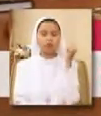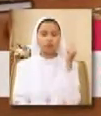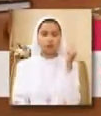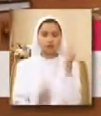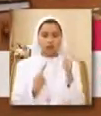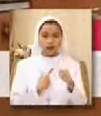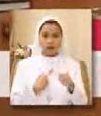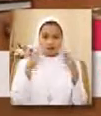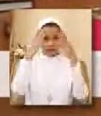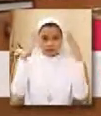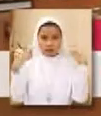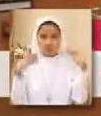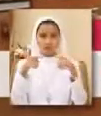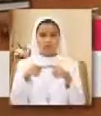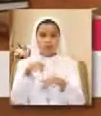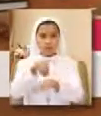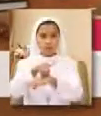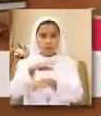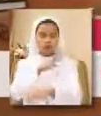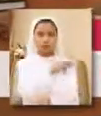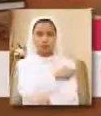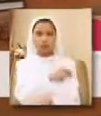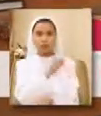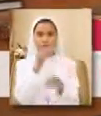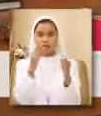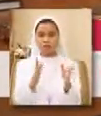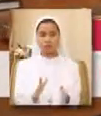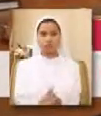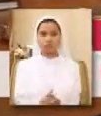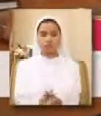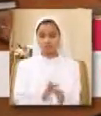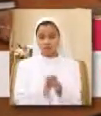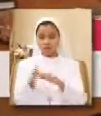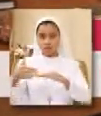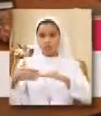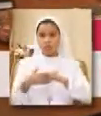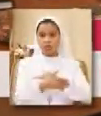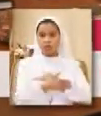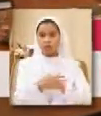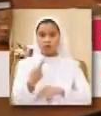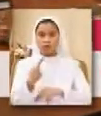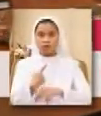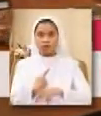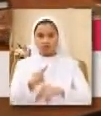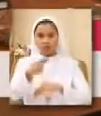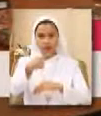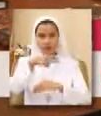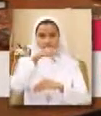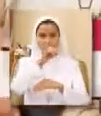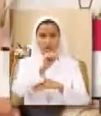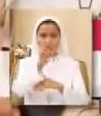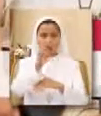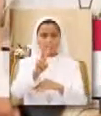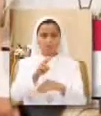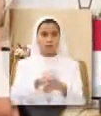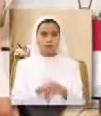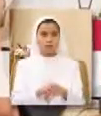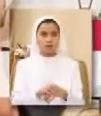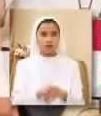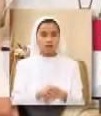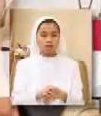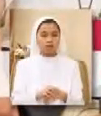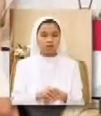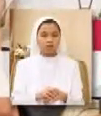abroad now, missionary sisters? Oh, yes, we have. In Jamaica. In Jamaica, we have the HIV hospice run